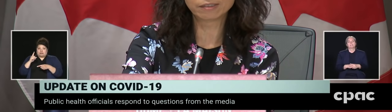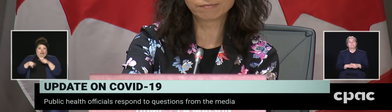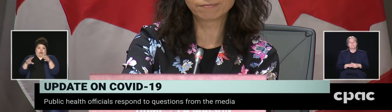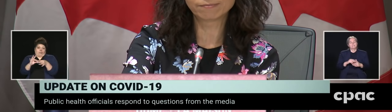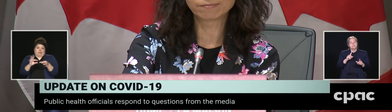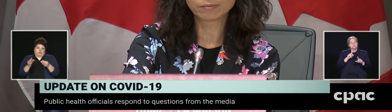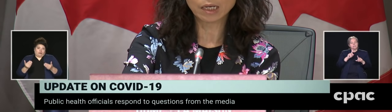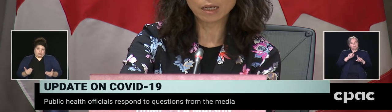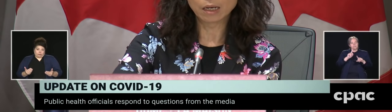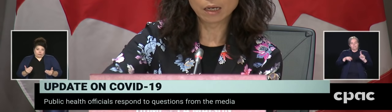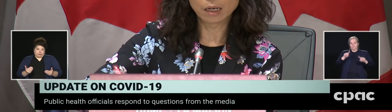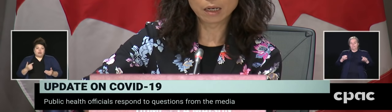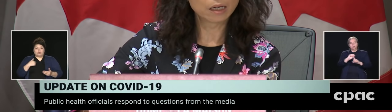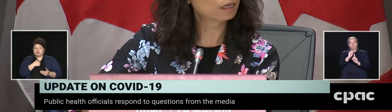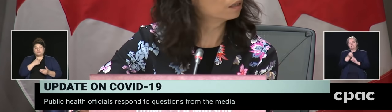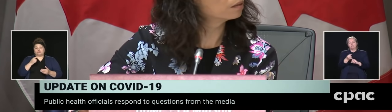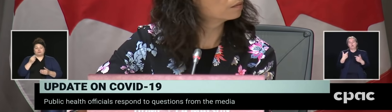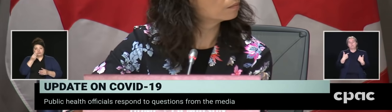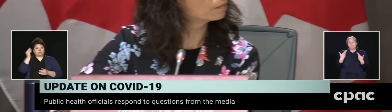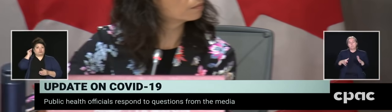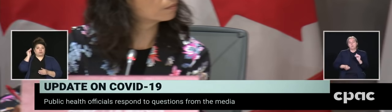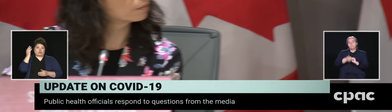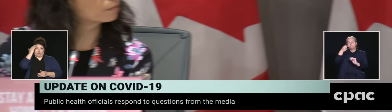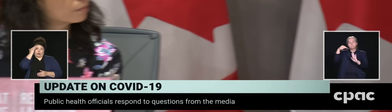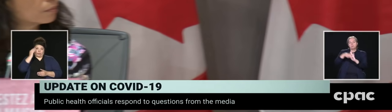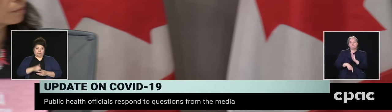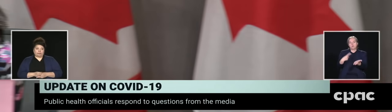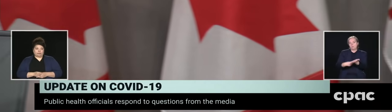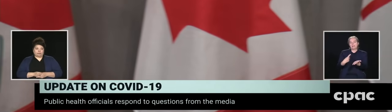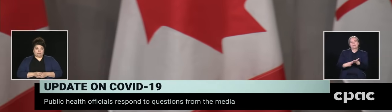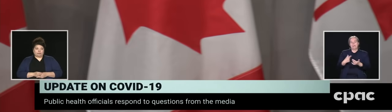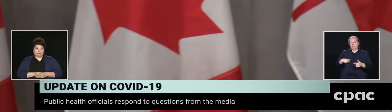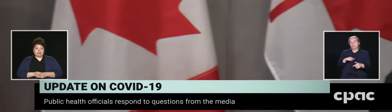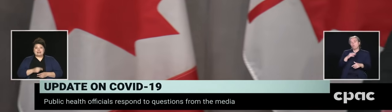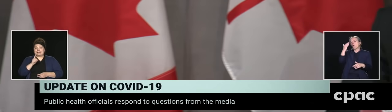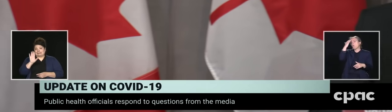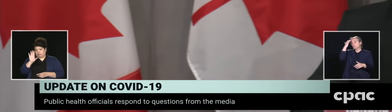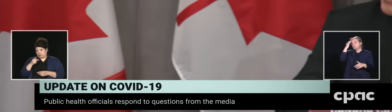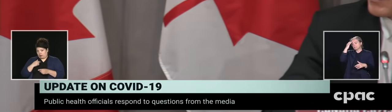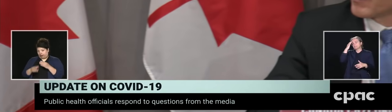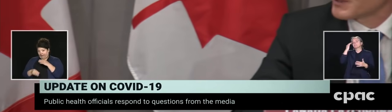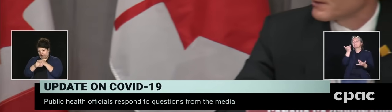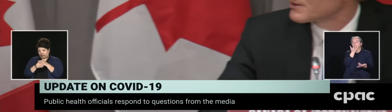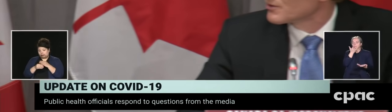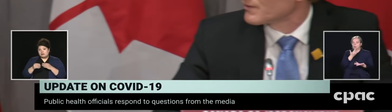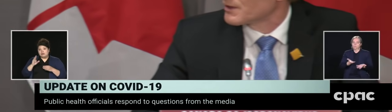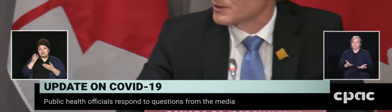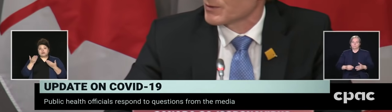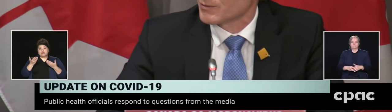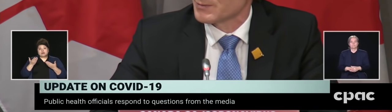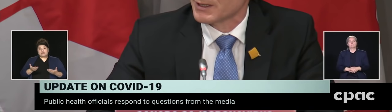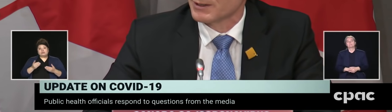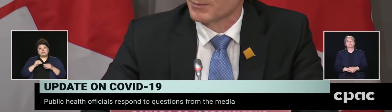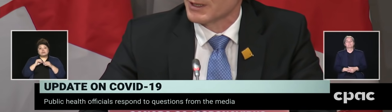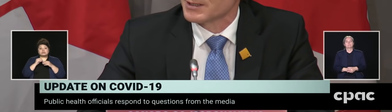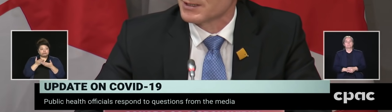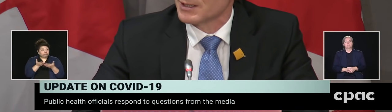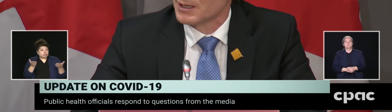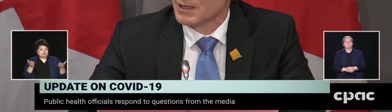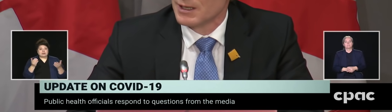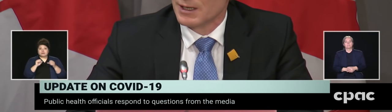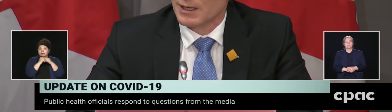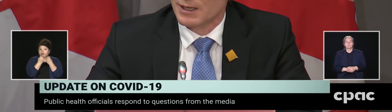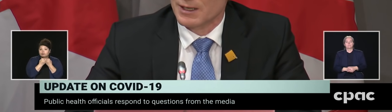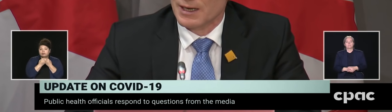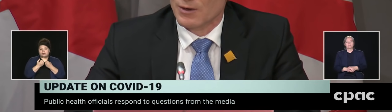of. And I just would add that as we, as a society, face a number, or have faced a number of challenges over the years with respect to